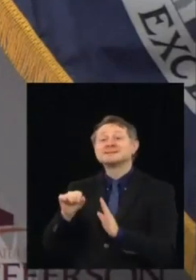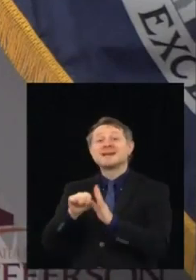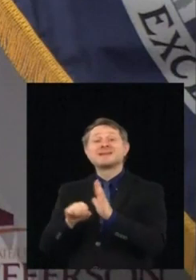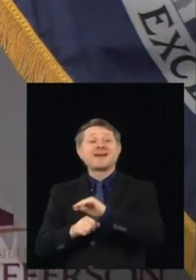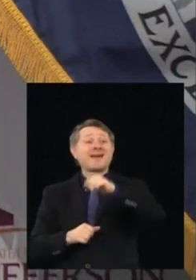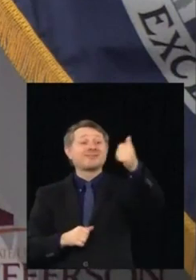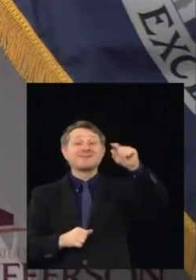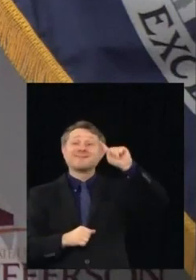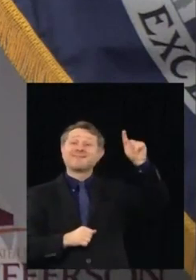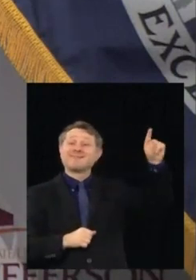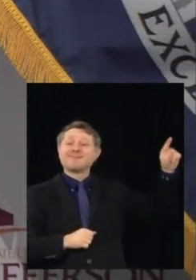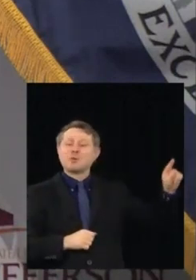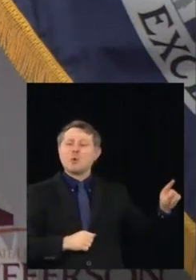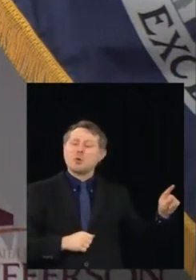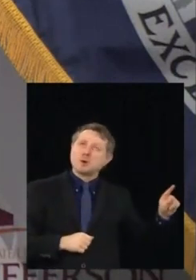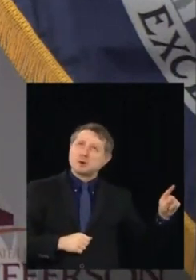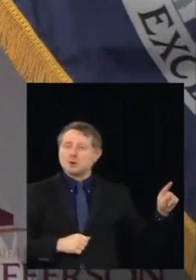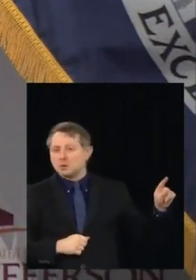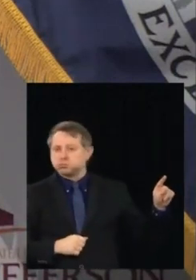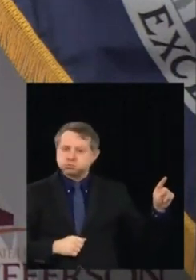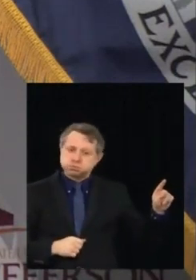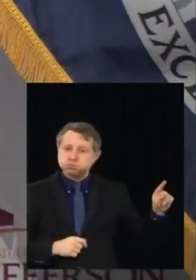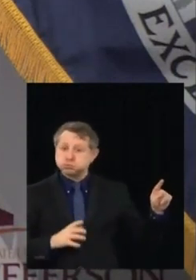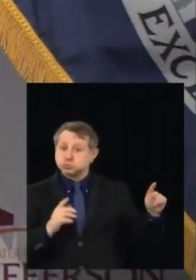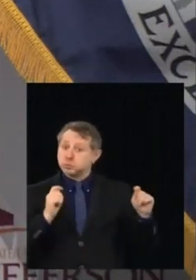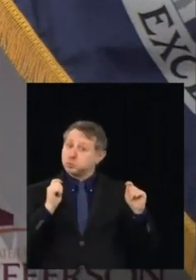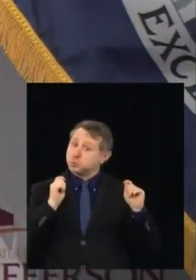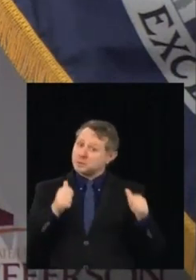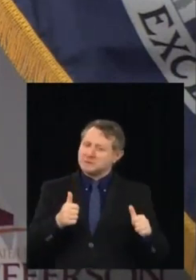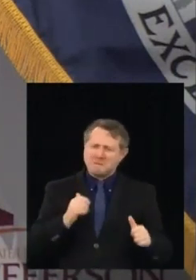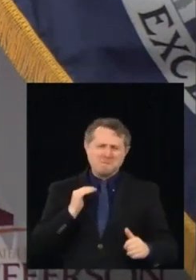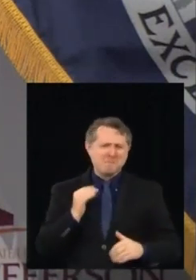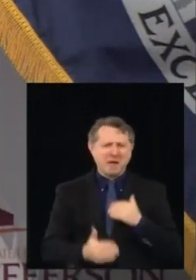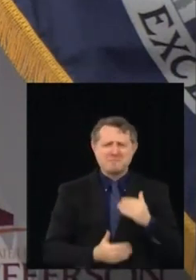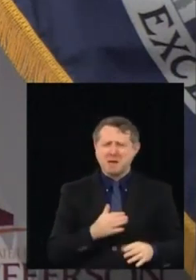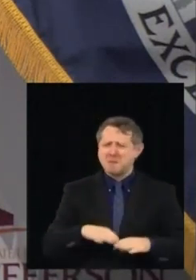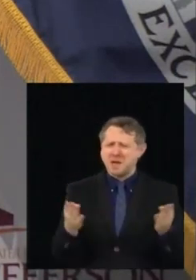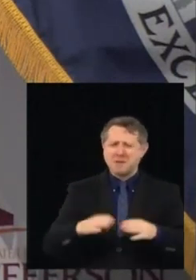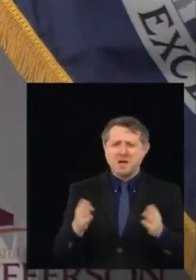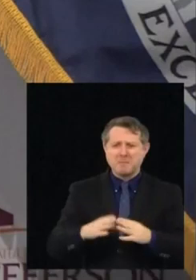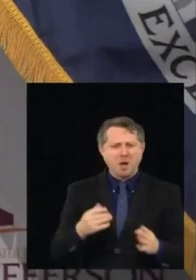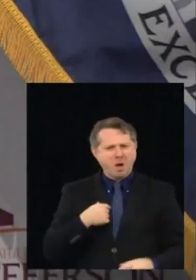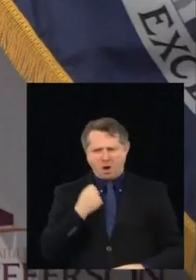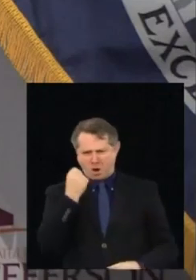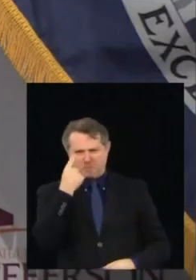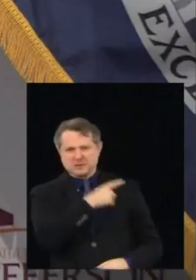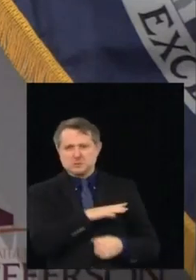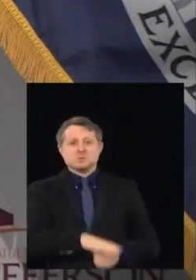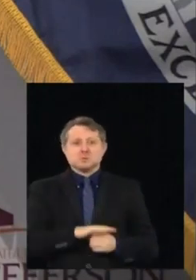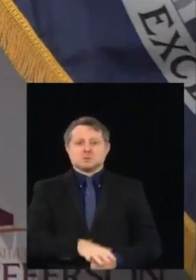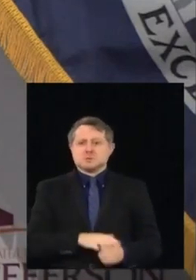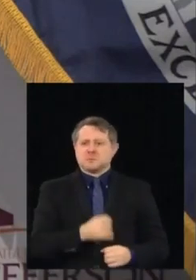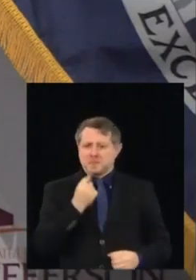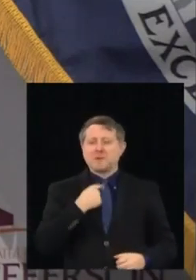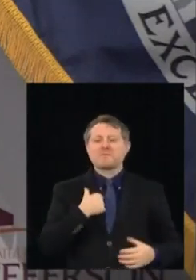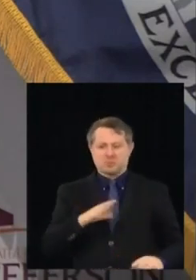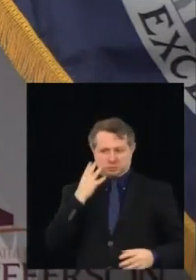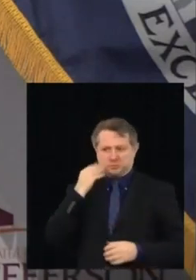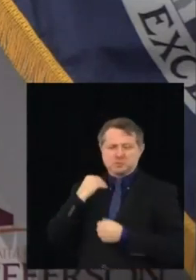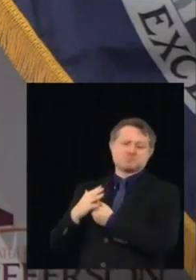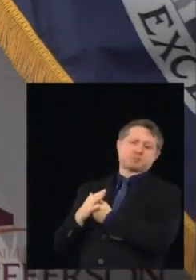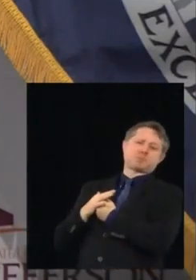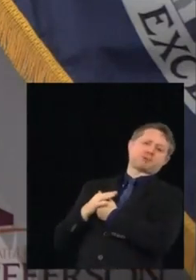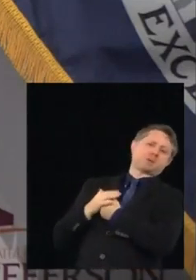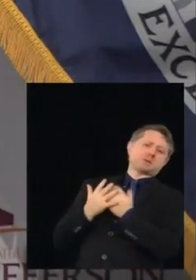are moving quickly. I understand the pressure. I feel the pressure. I get it. I get it